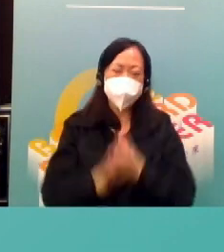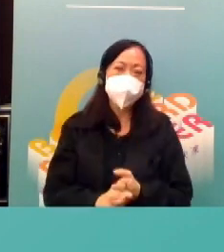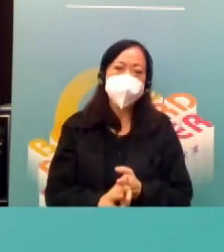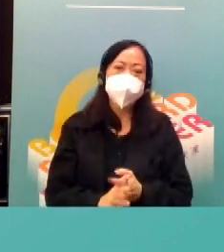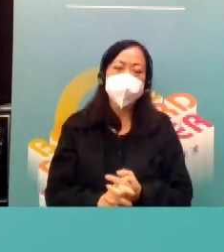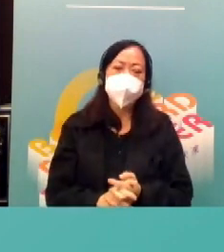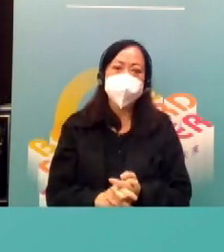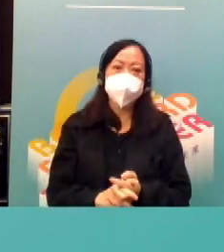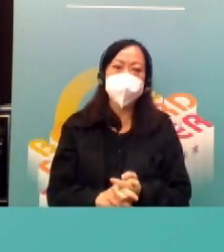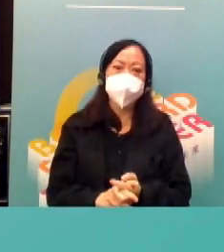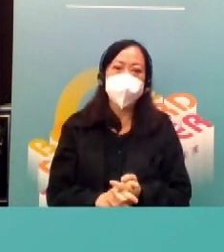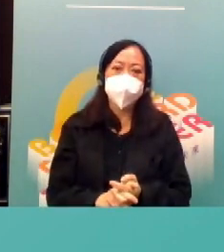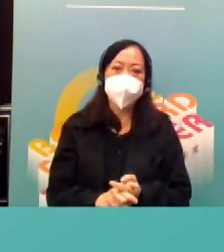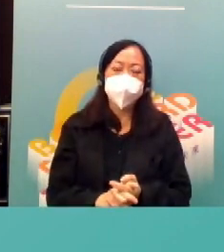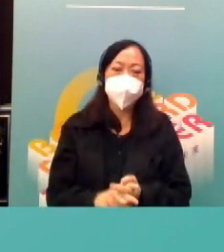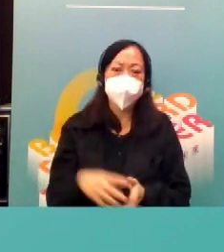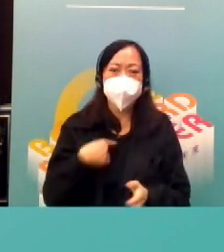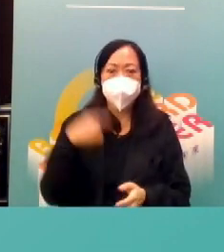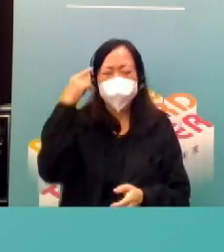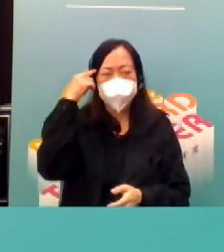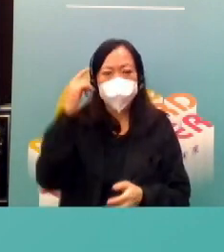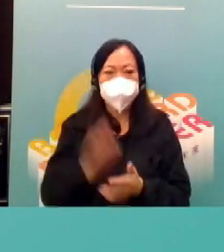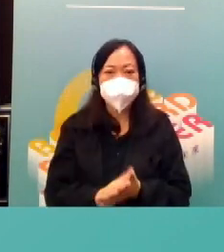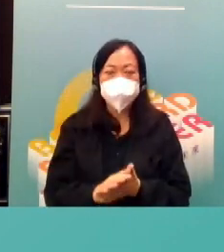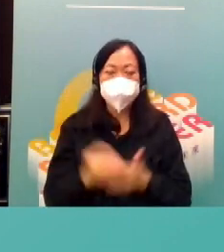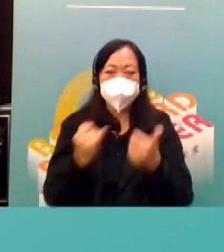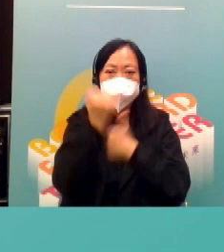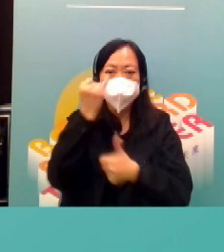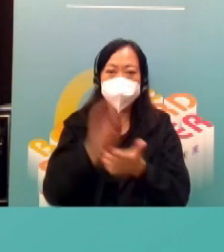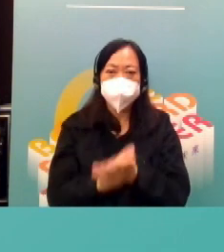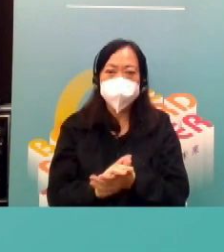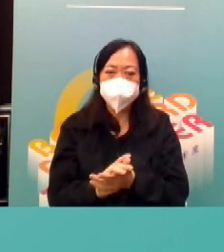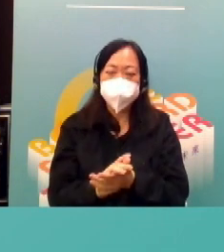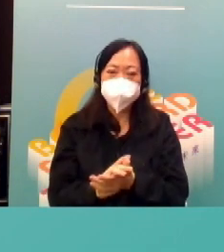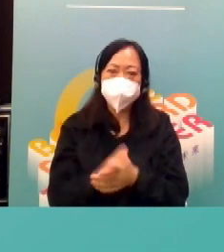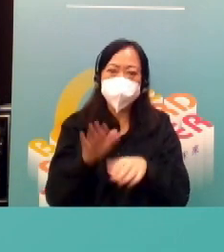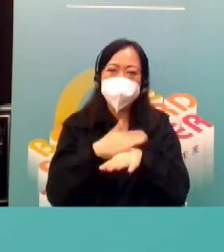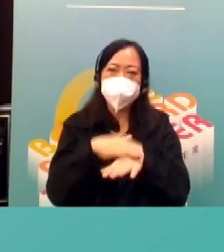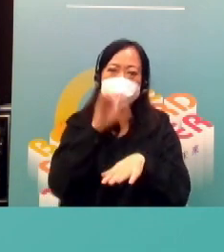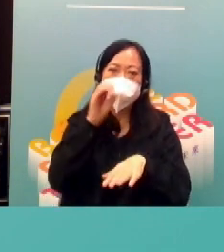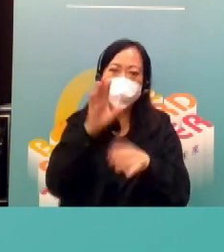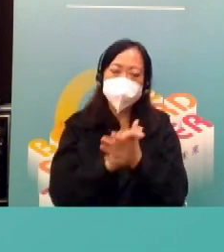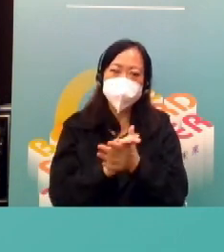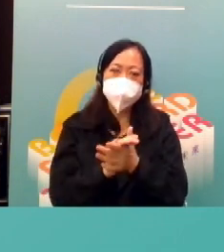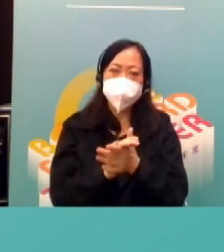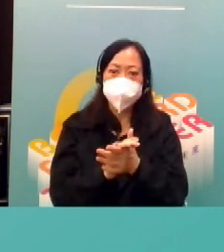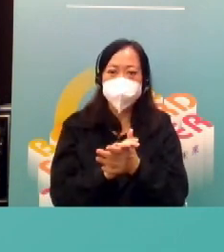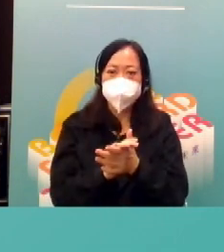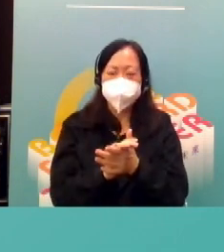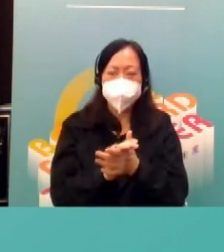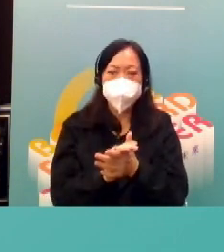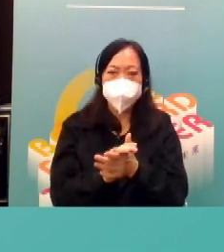think these challenges that we've been talking about, the climate crisis, escalating inequalities, the recognition of